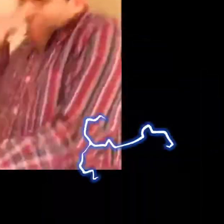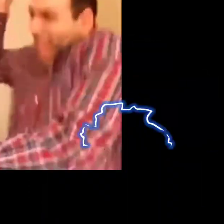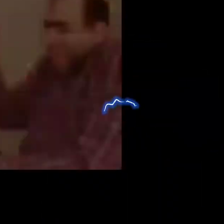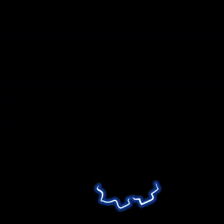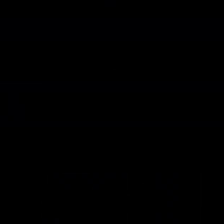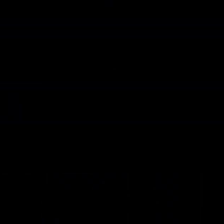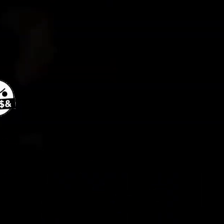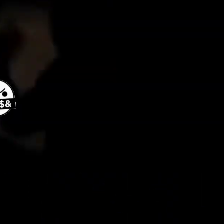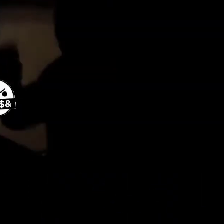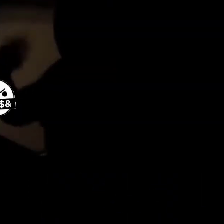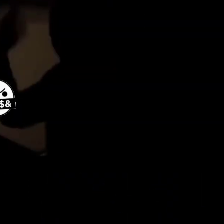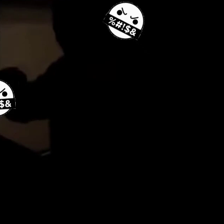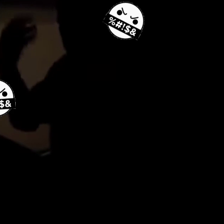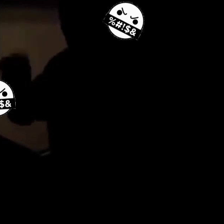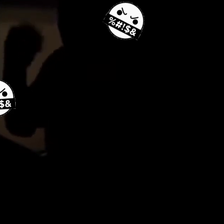out.